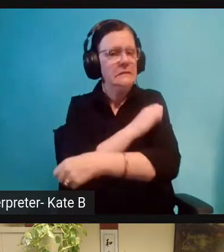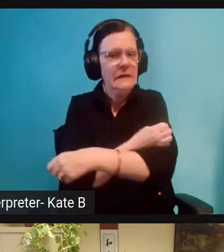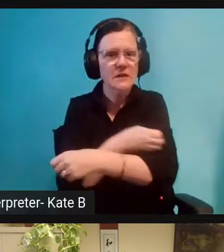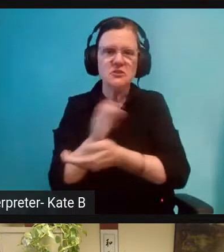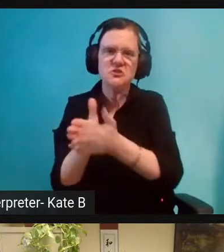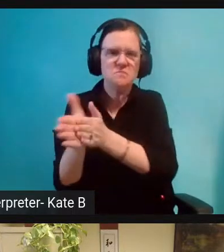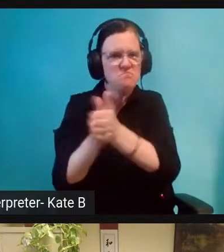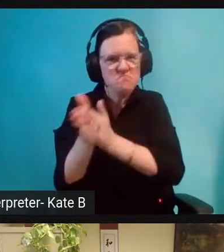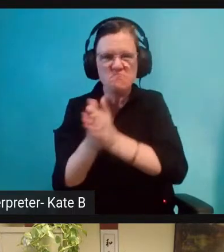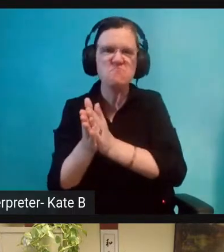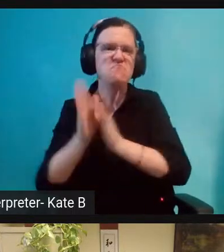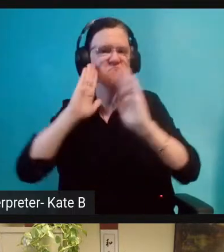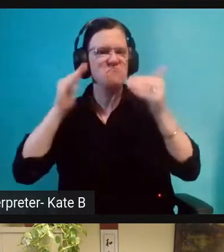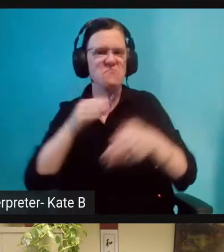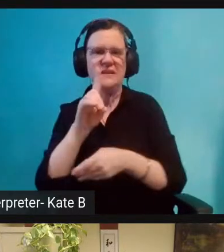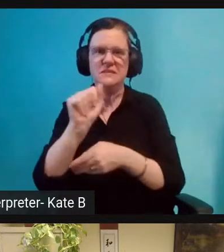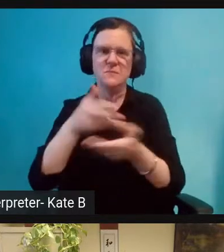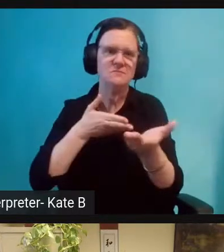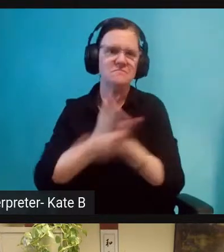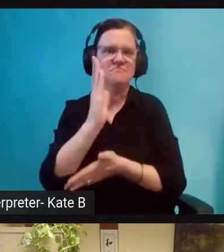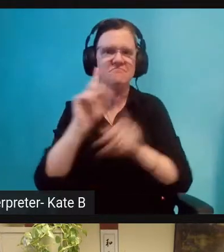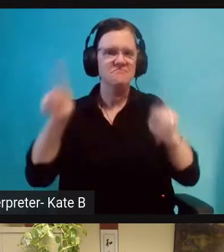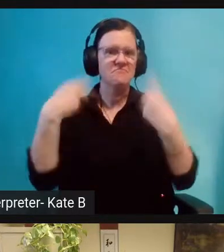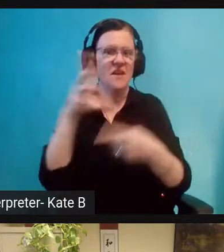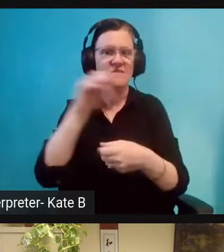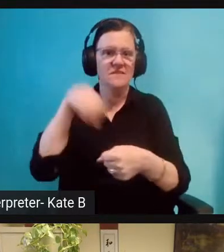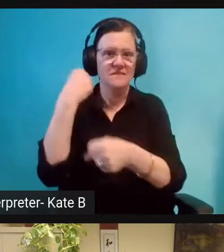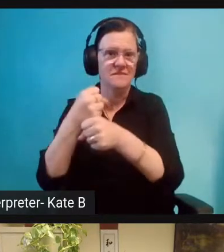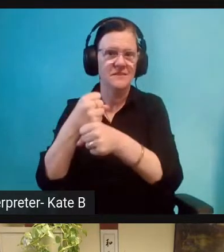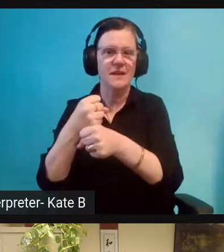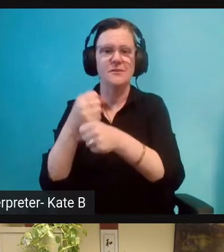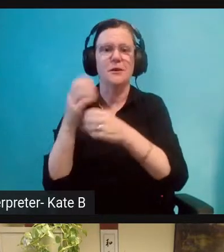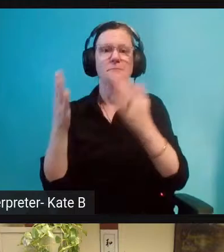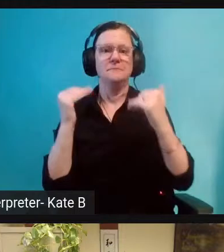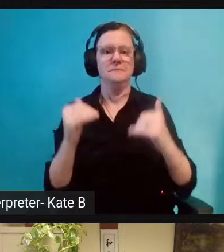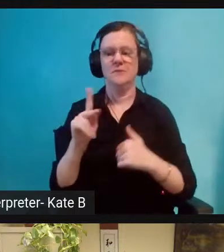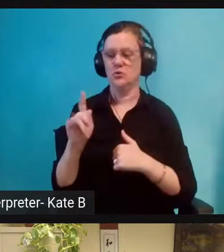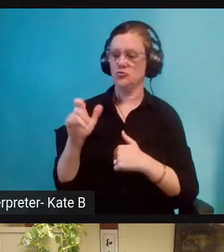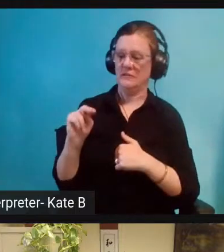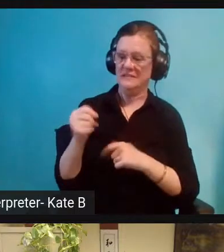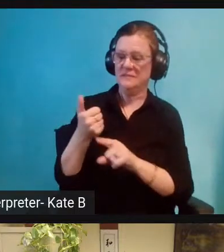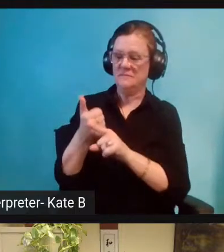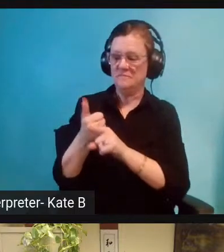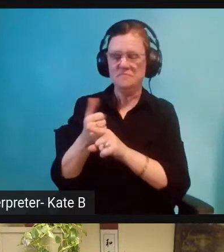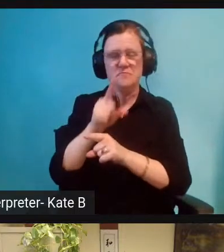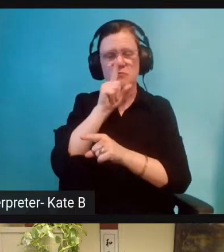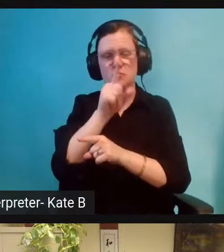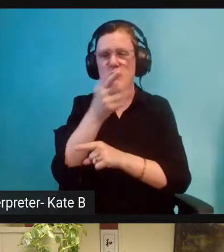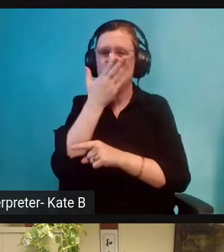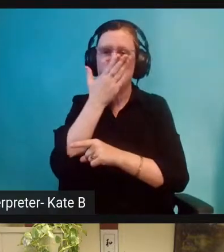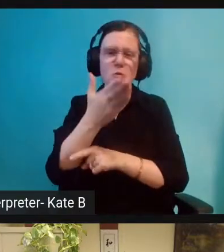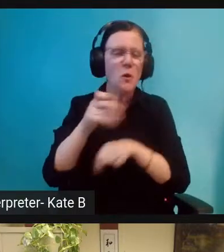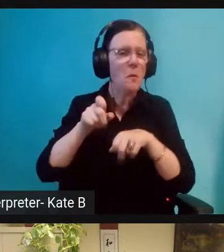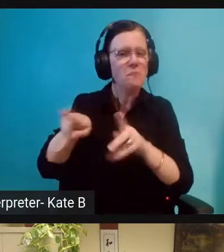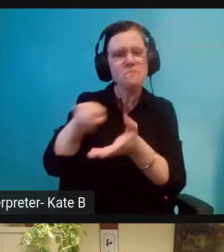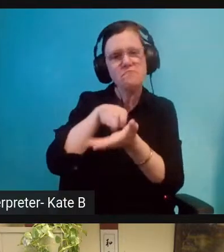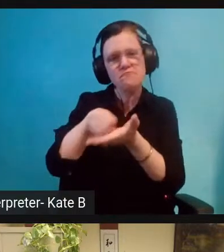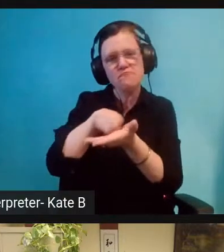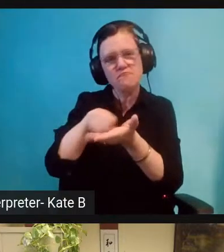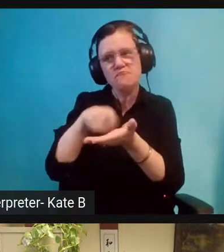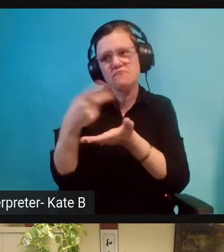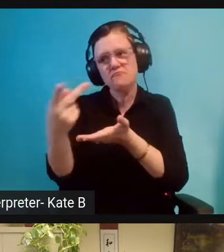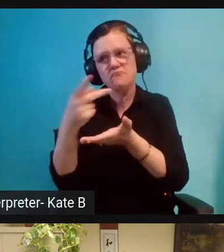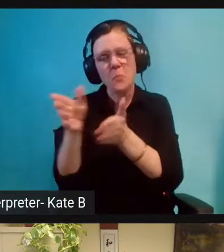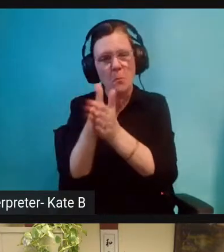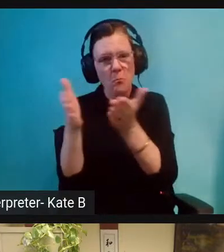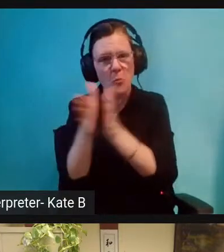of disability rights for over 50 years. And Kristen Joiner has added great light in co-authoring with Judy the book,